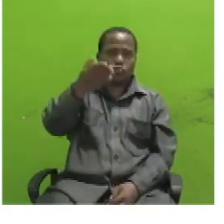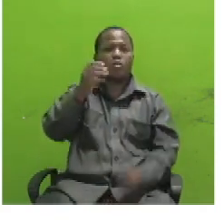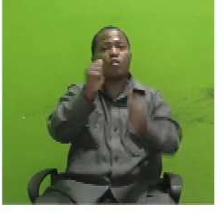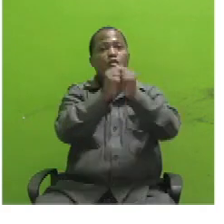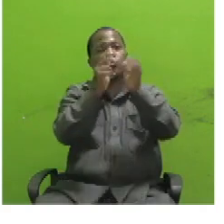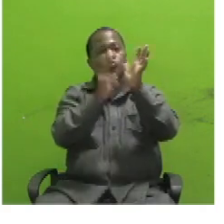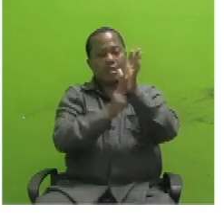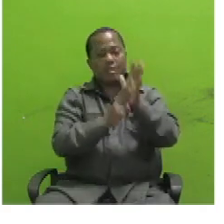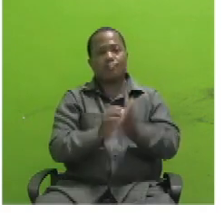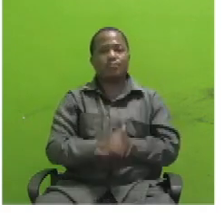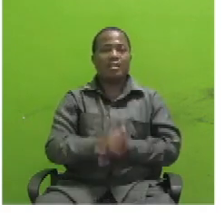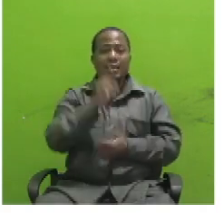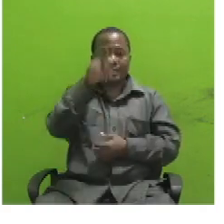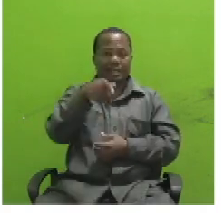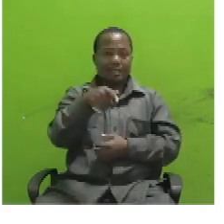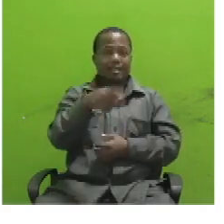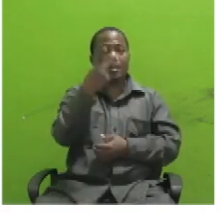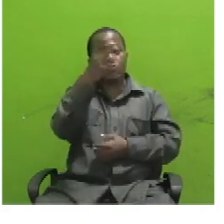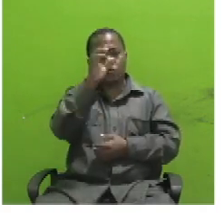20 to 12. It is